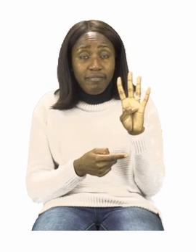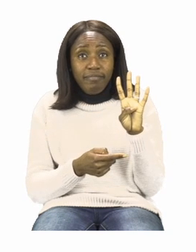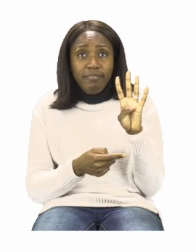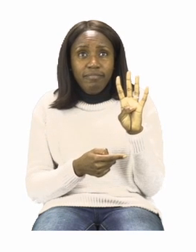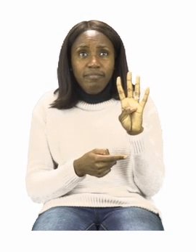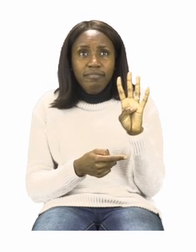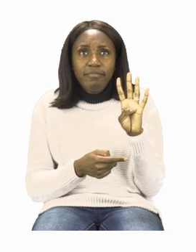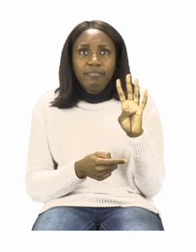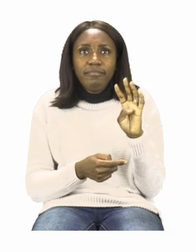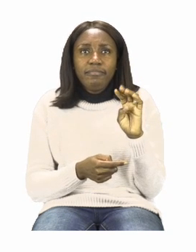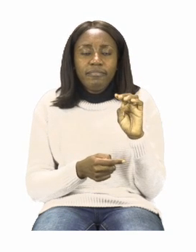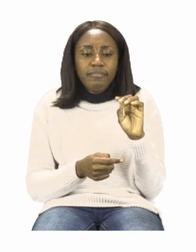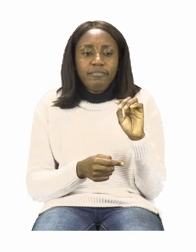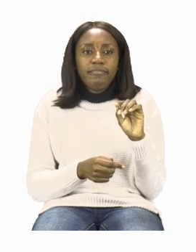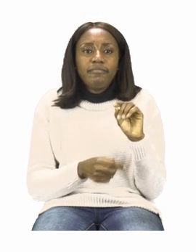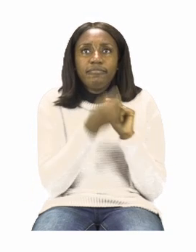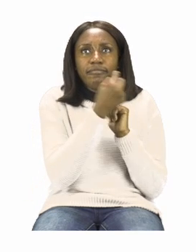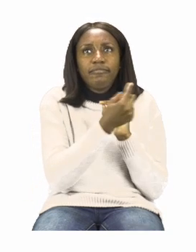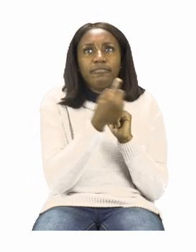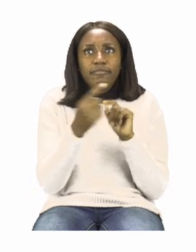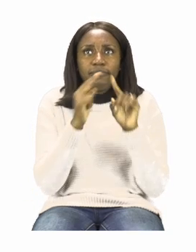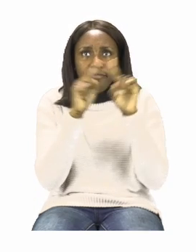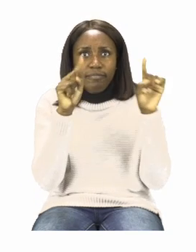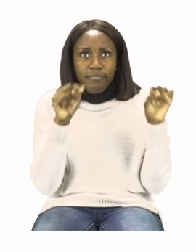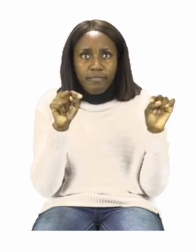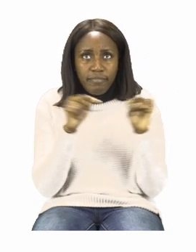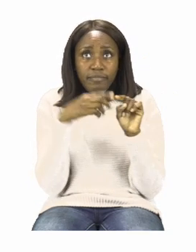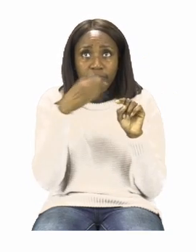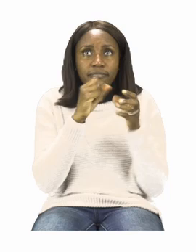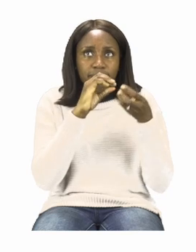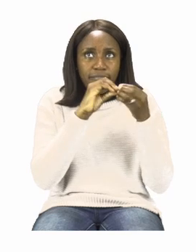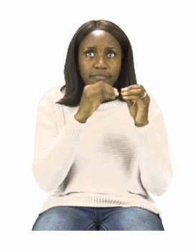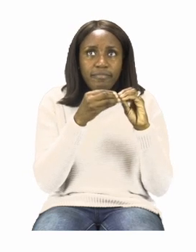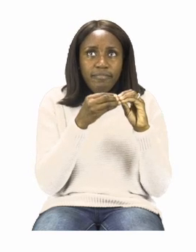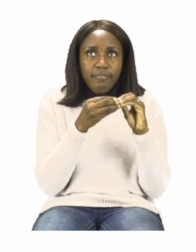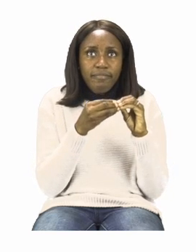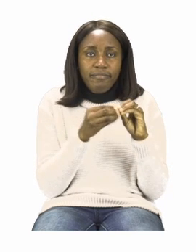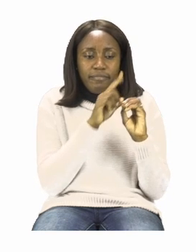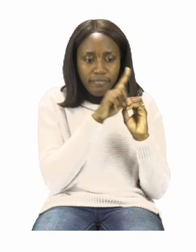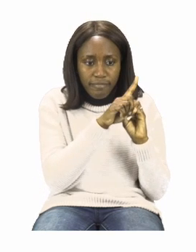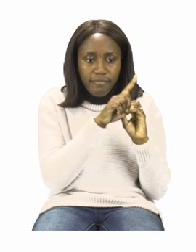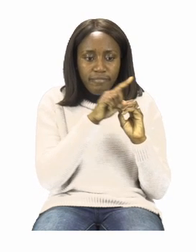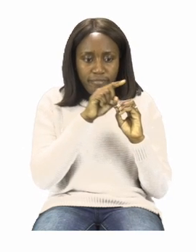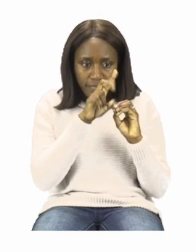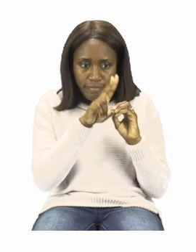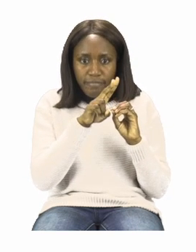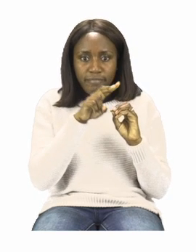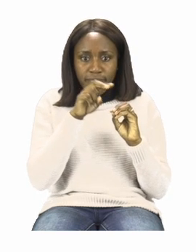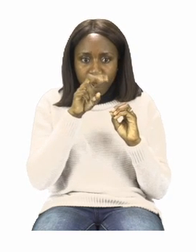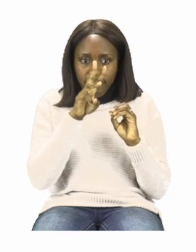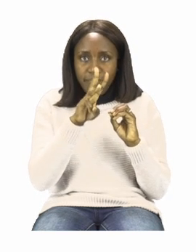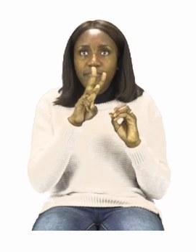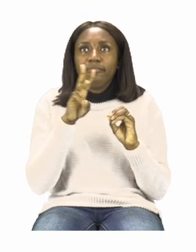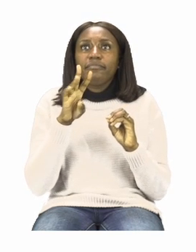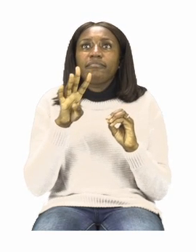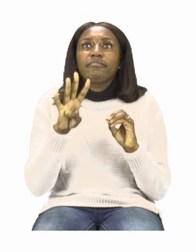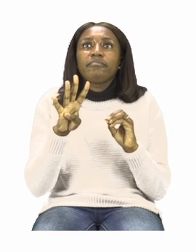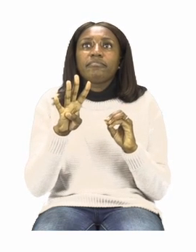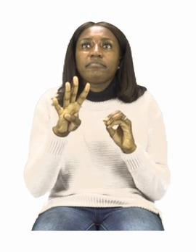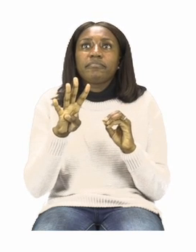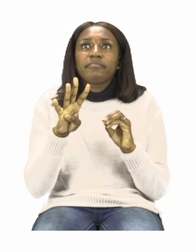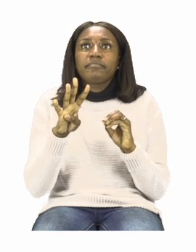that each picture is numbered from number 1 to number